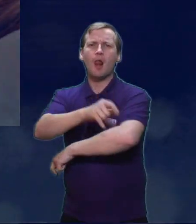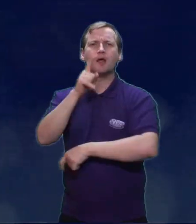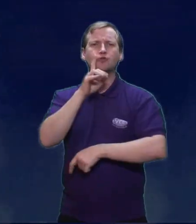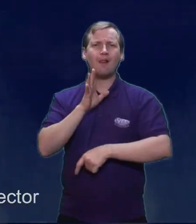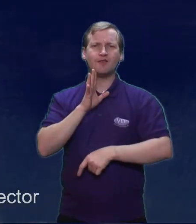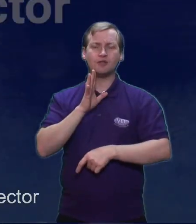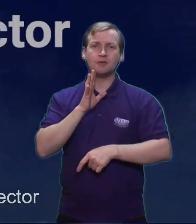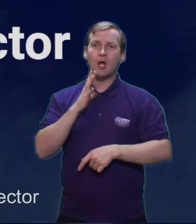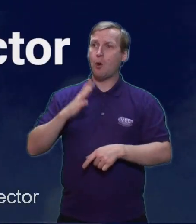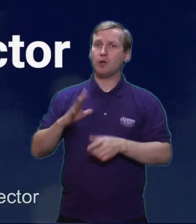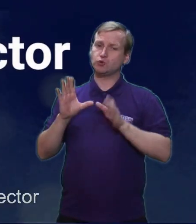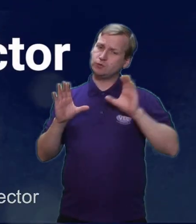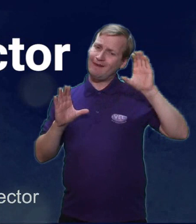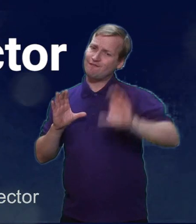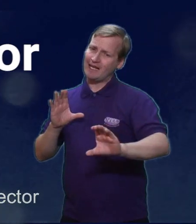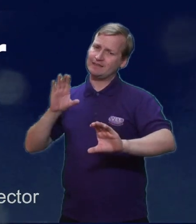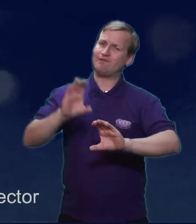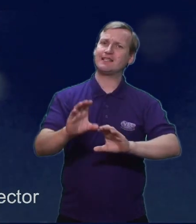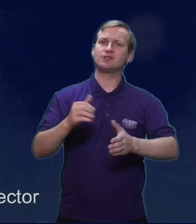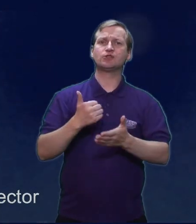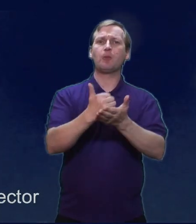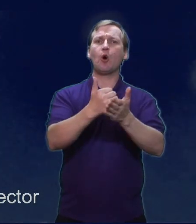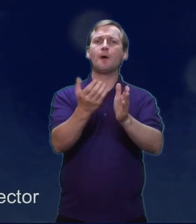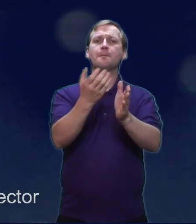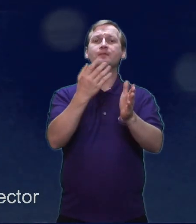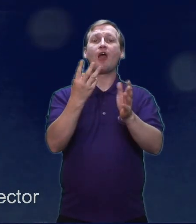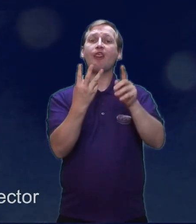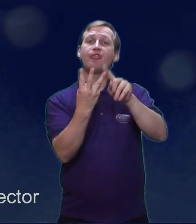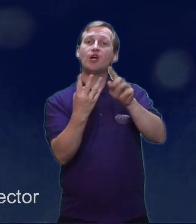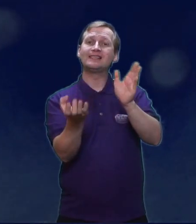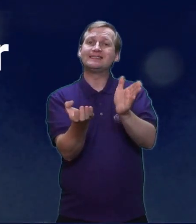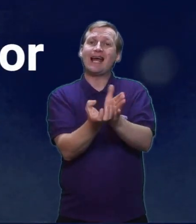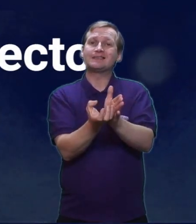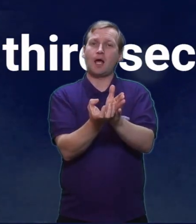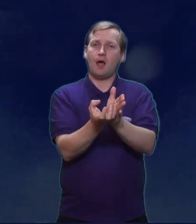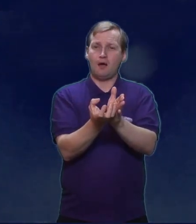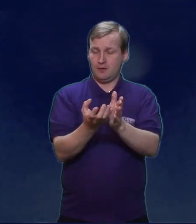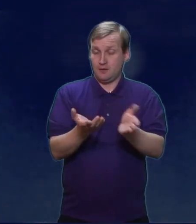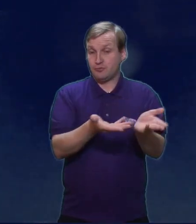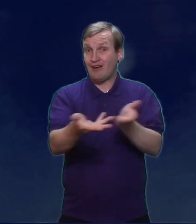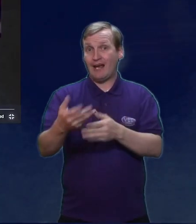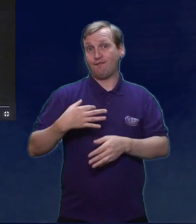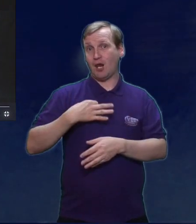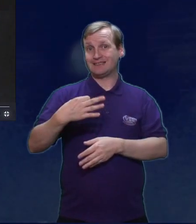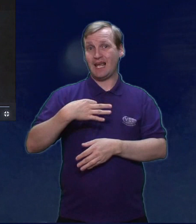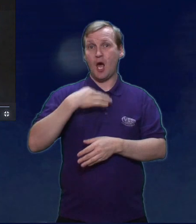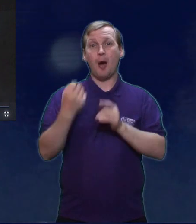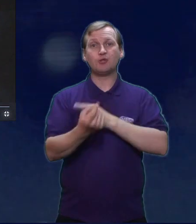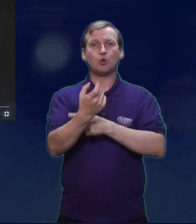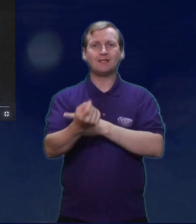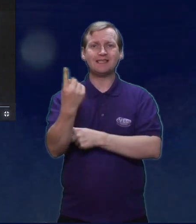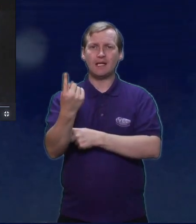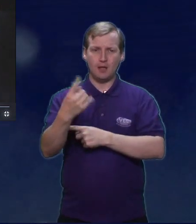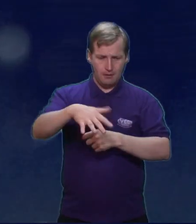Salford. To do this, we're significantly investing in the third sector, providing more volunteering